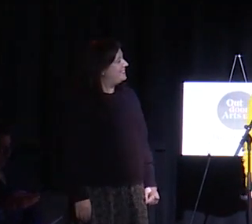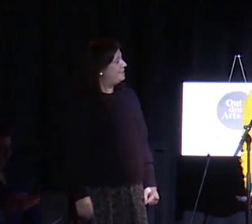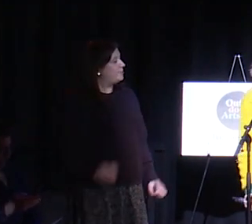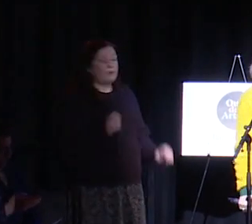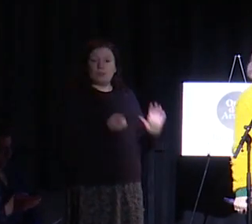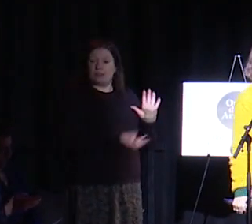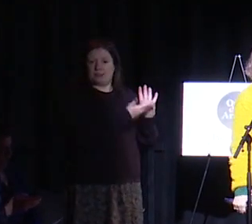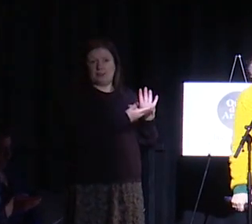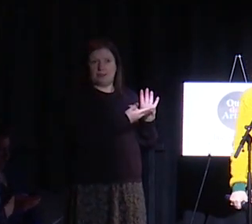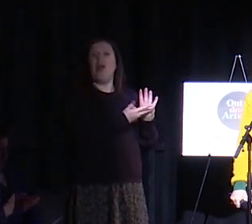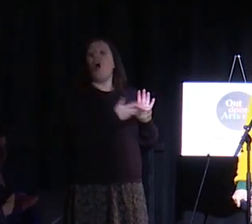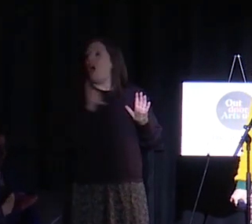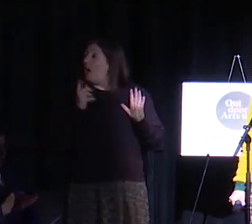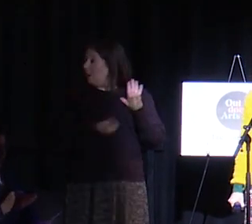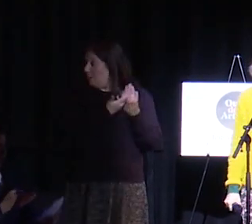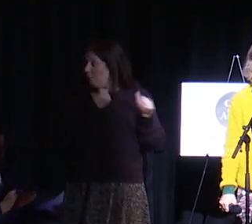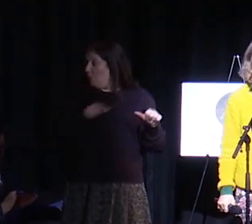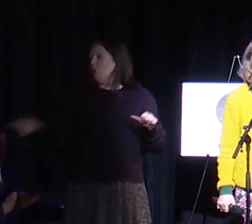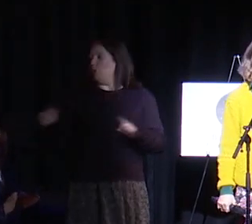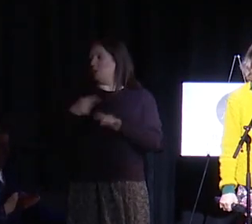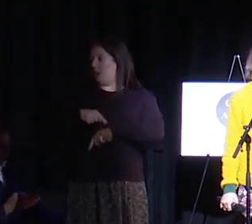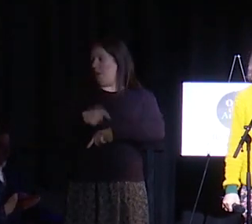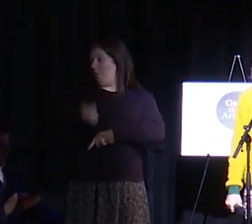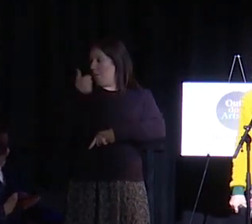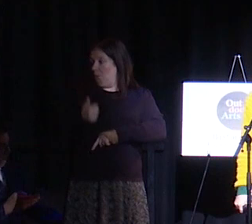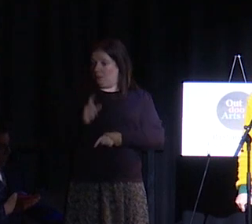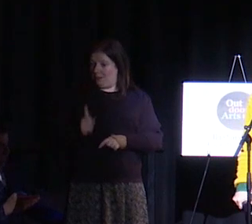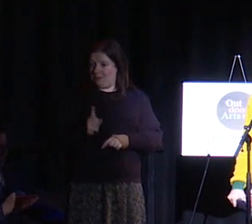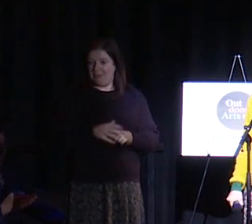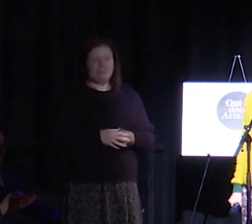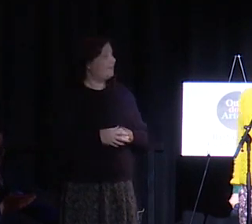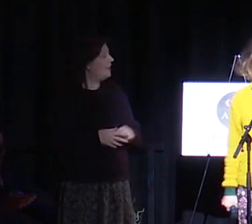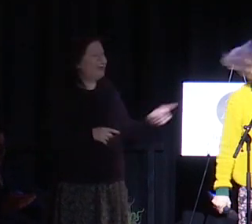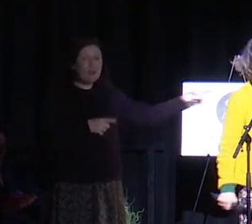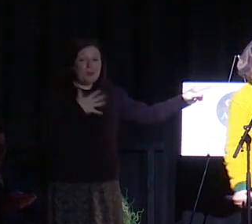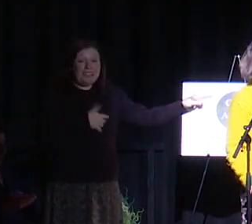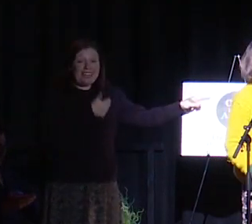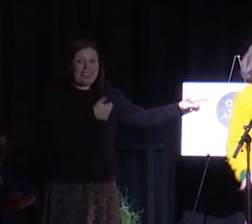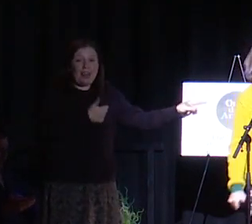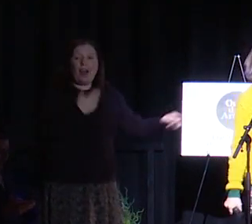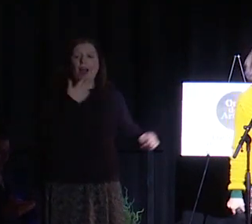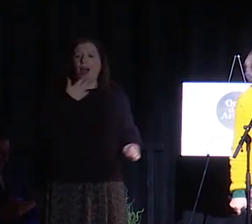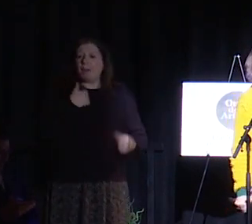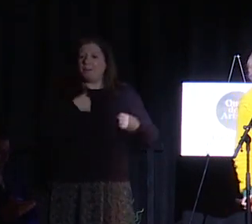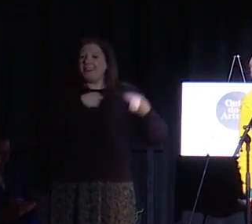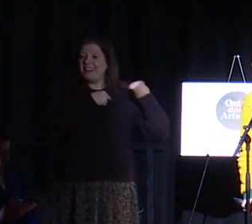presentation up, and then start timing. All right. Click forward. All right. Oh.